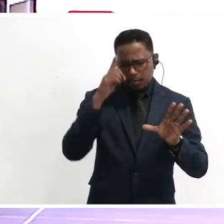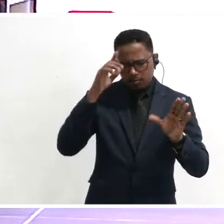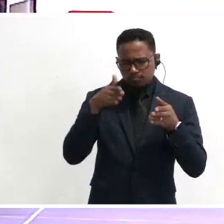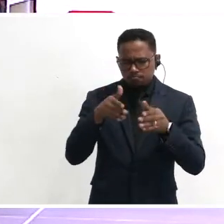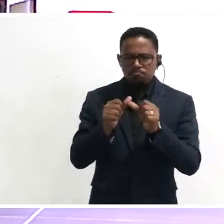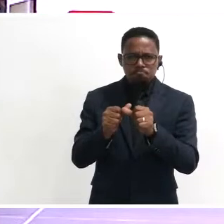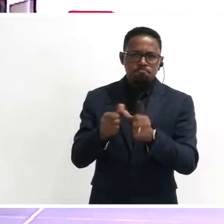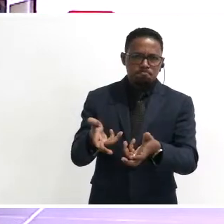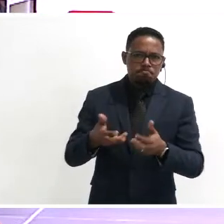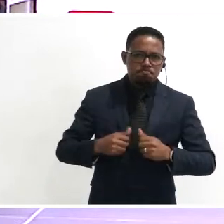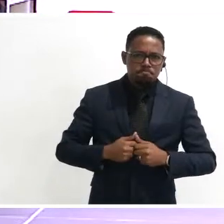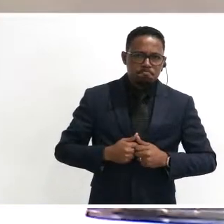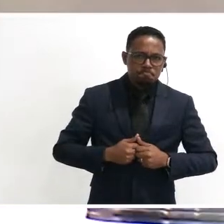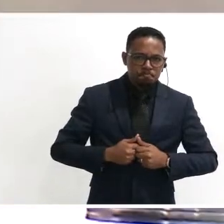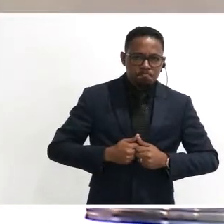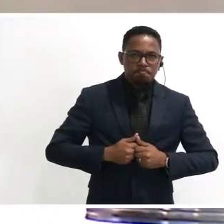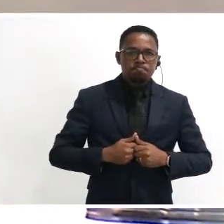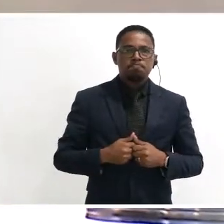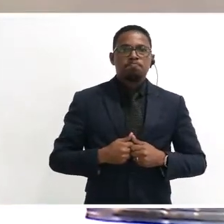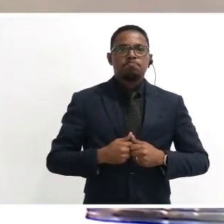Gracias.